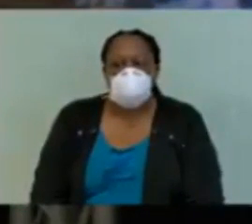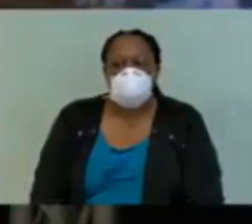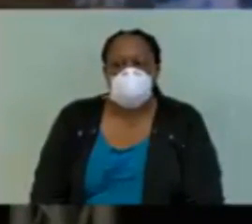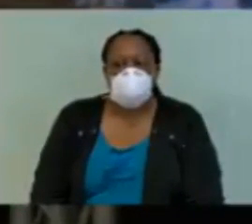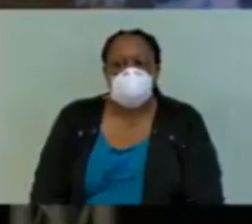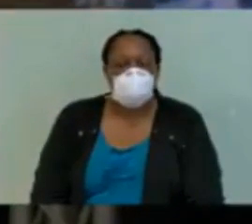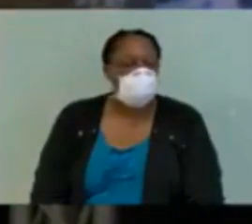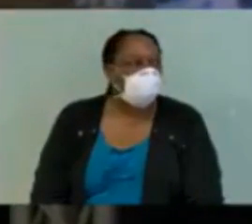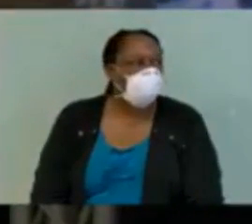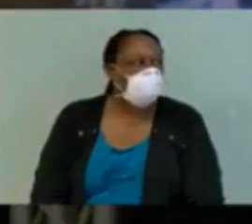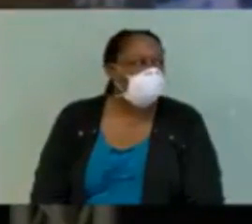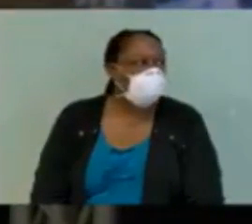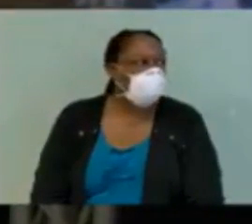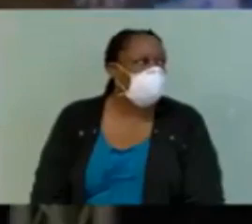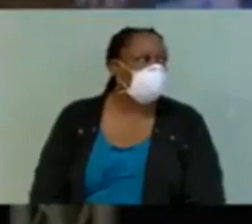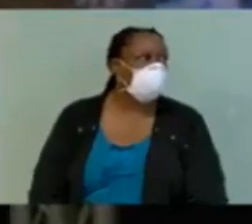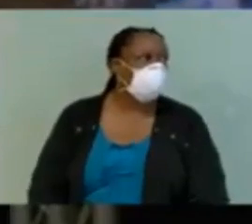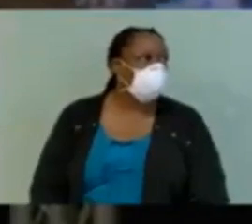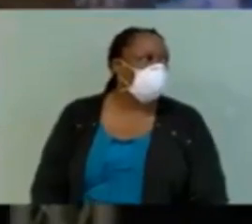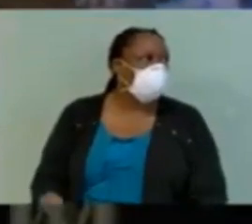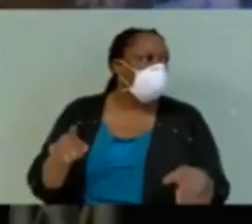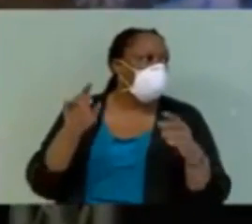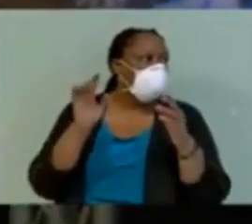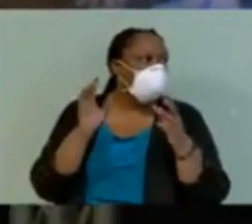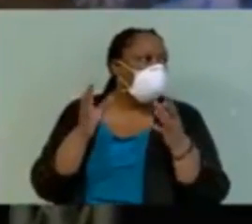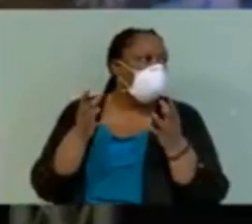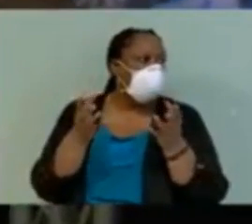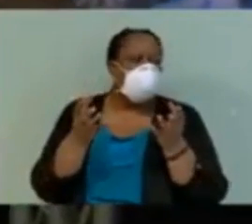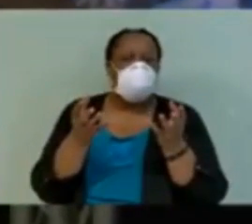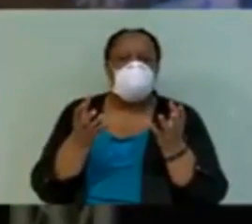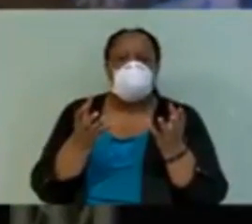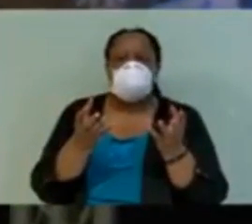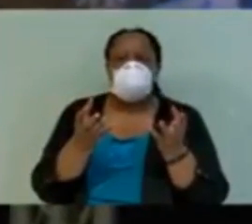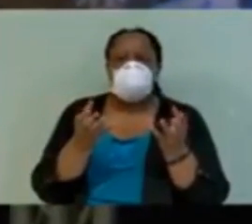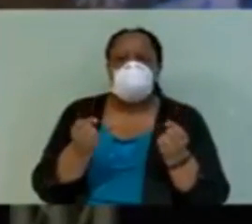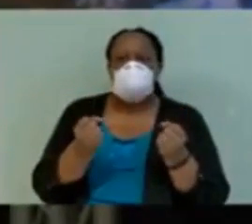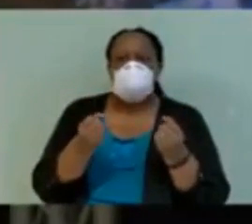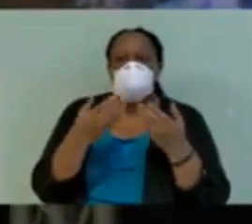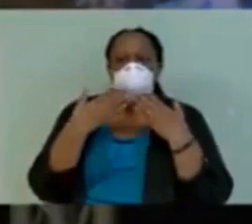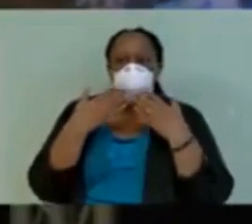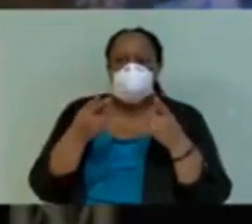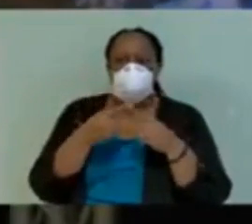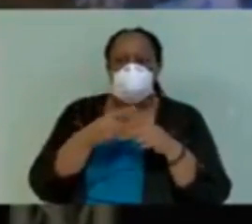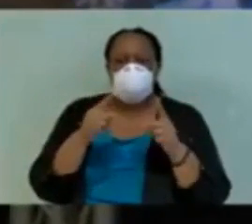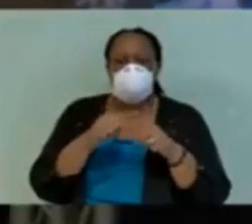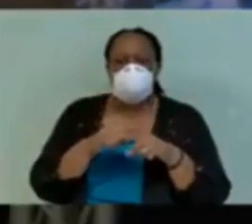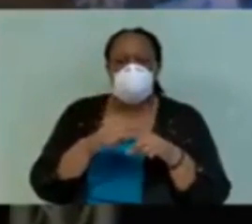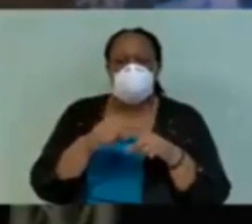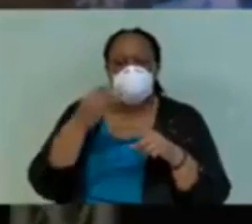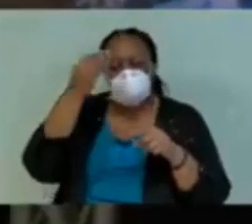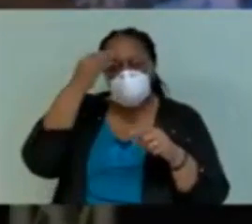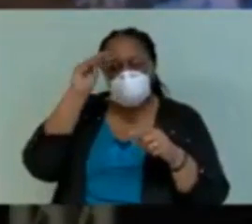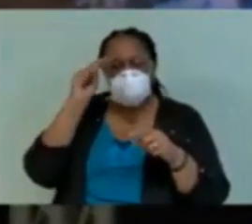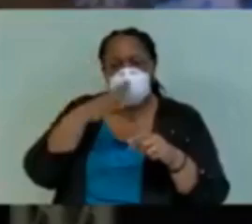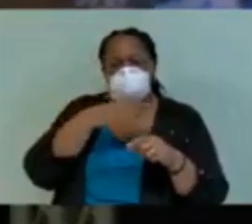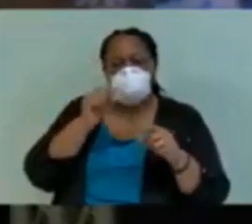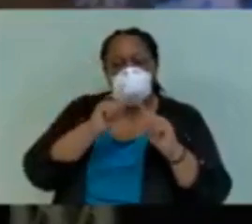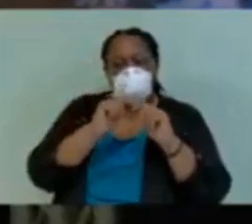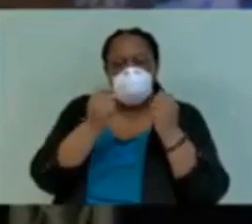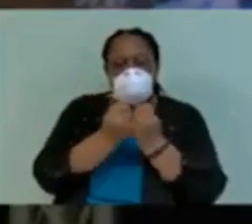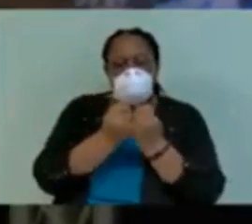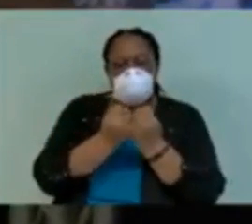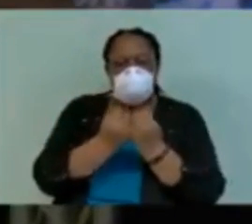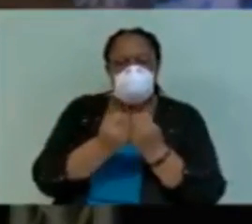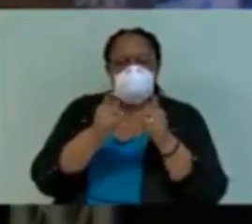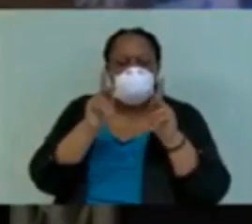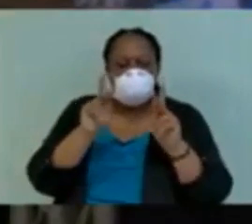the public. The staff of the operations department continued to belt out outstanding performances. Although it was all hand